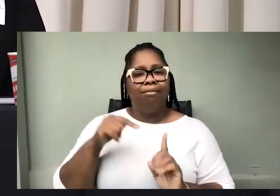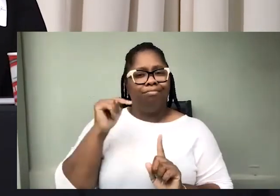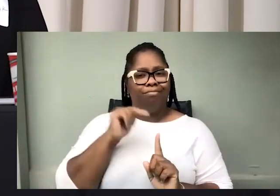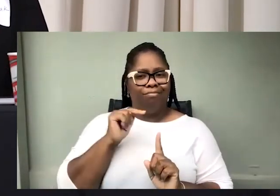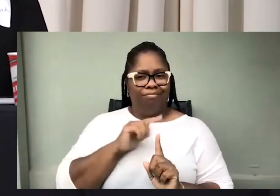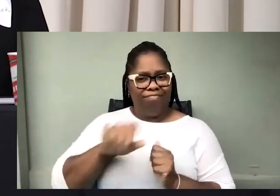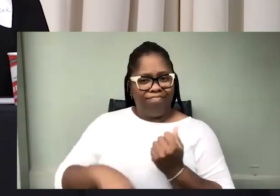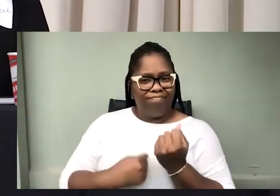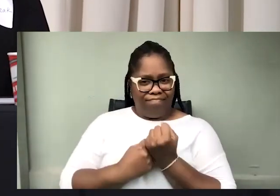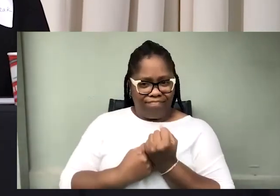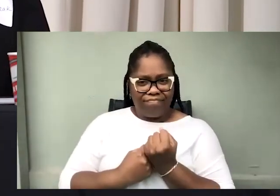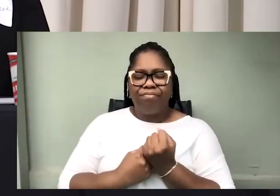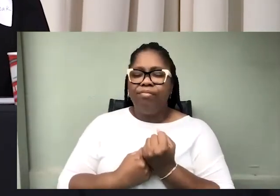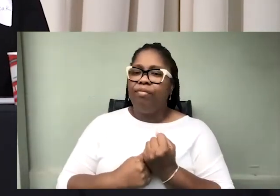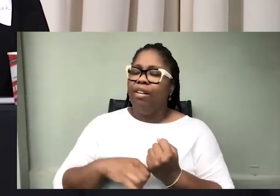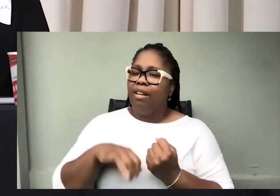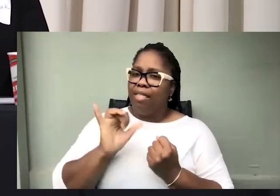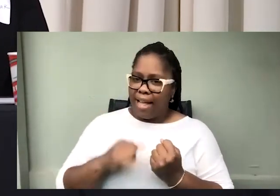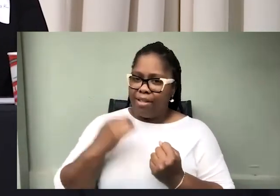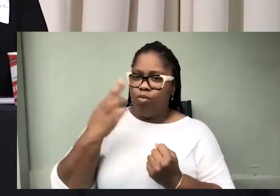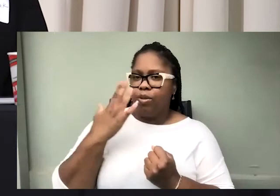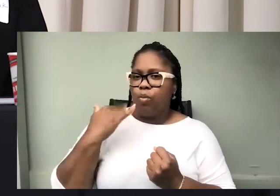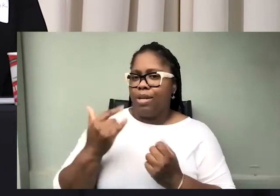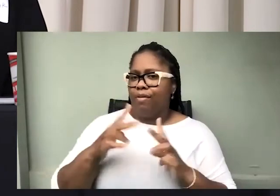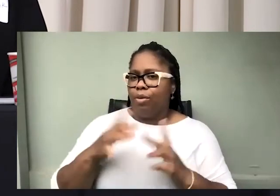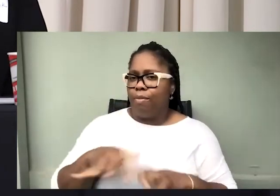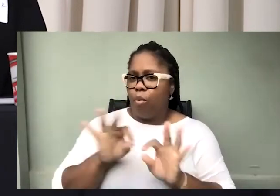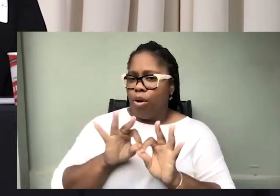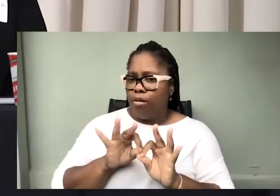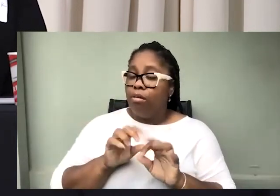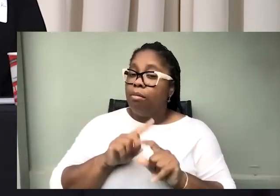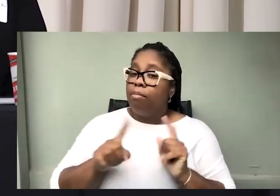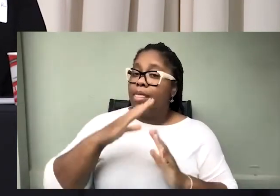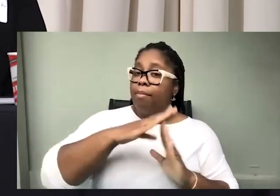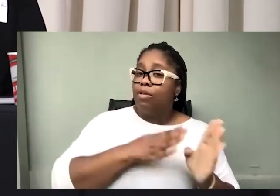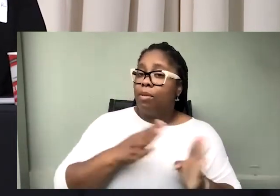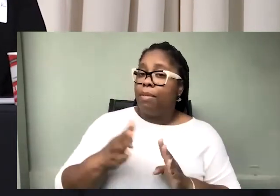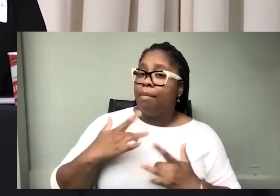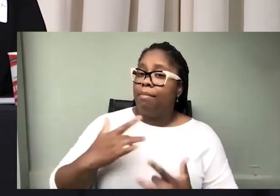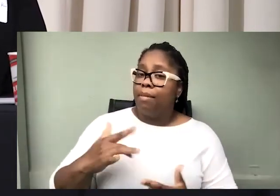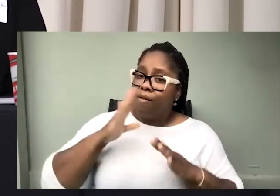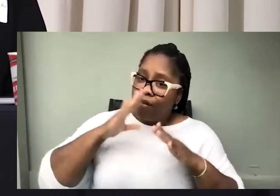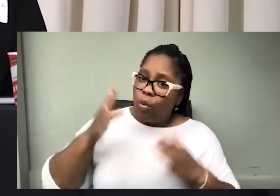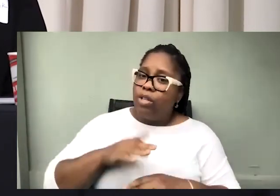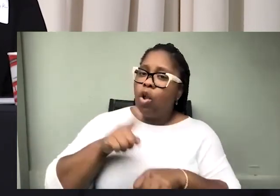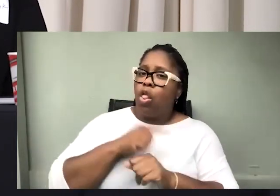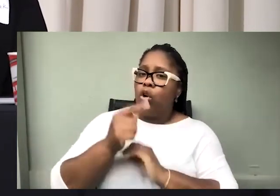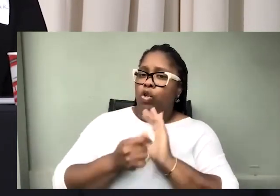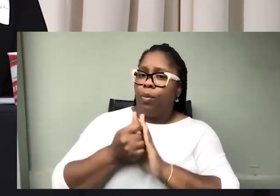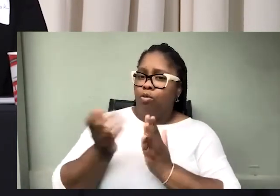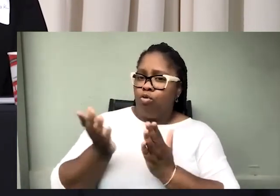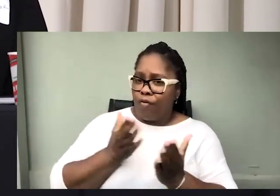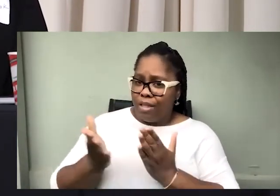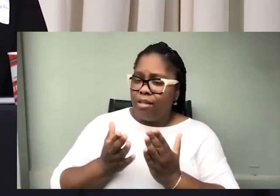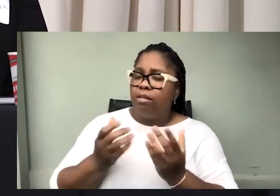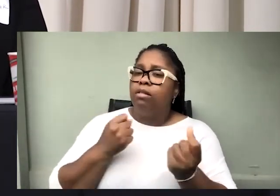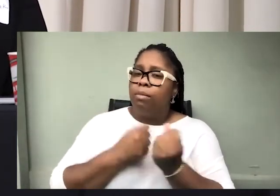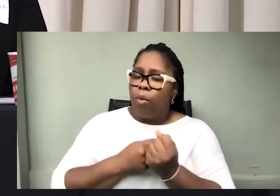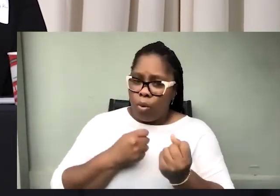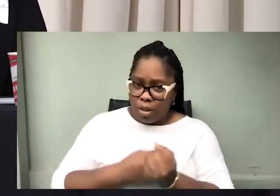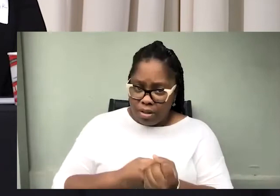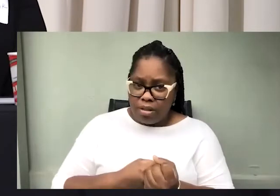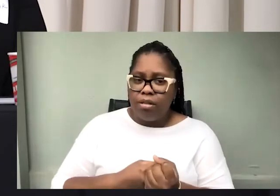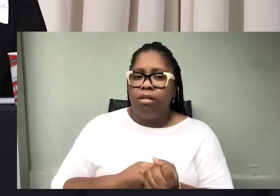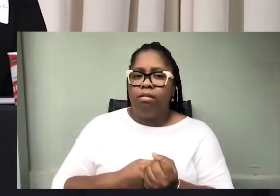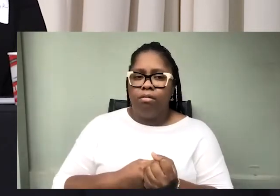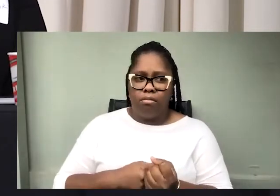why this is really important. But much of the focus of the master plan has been on long-term services and supports, which is really